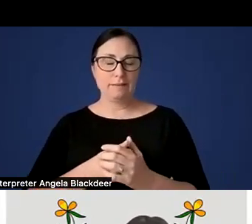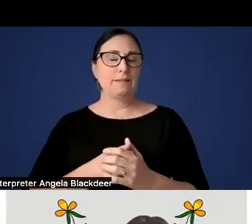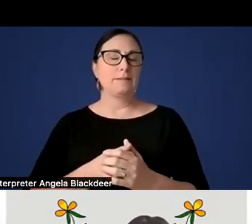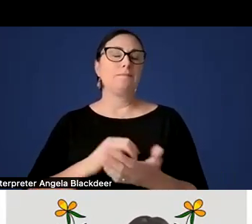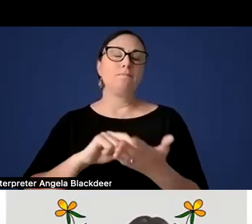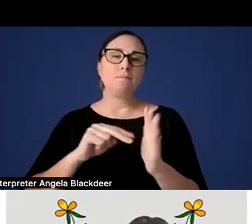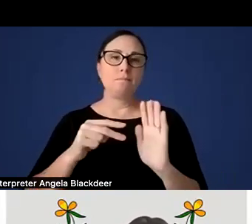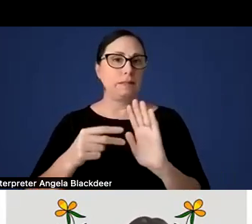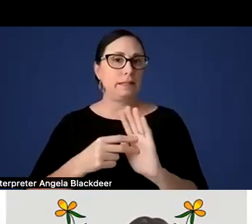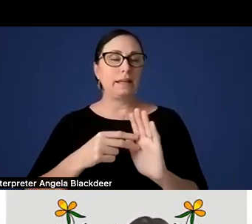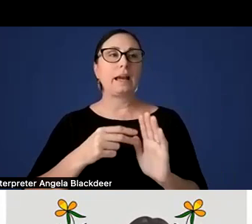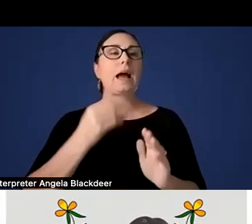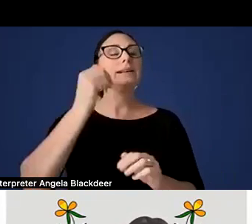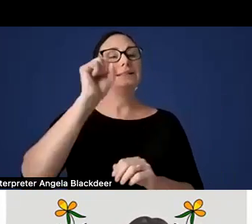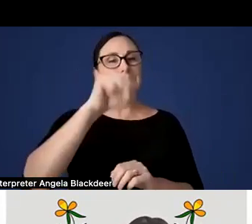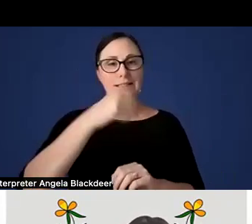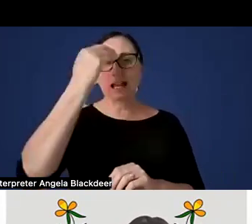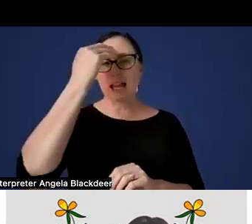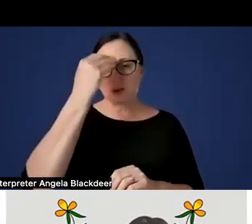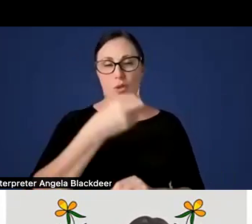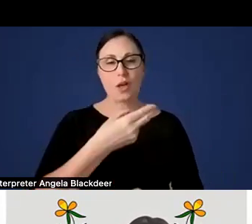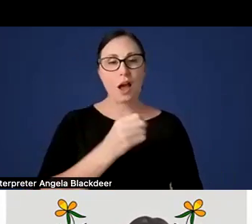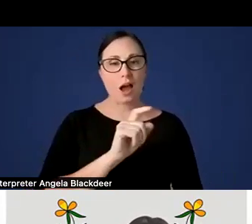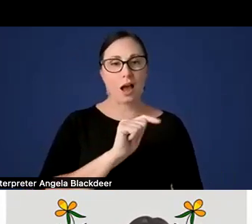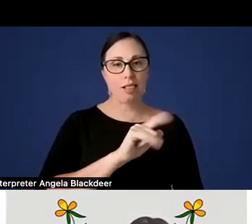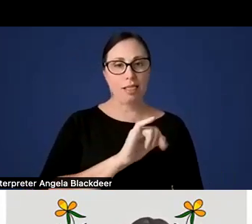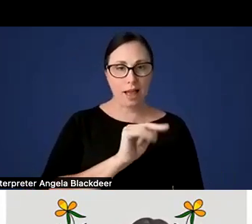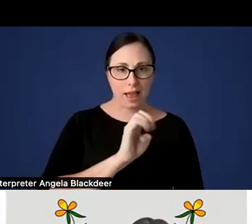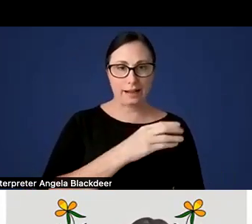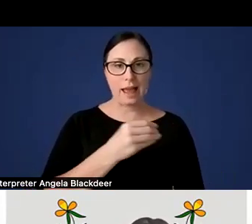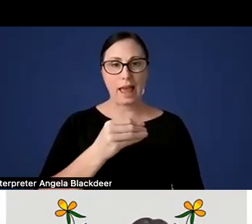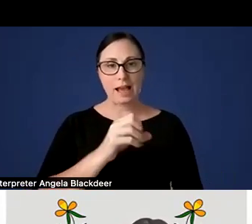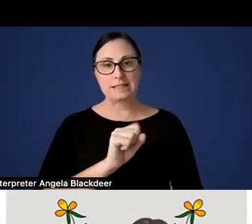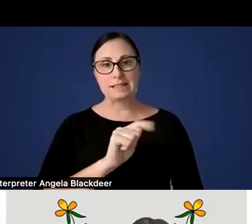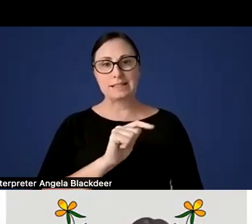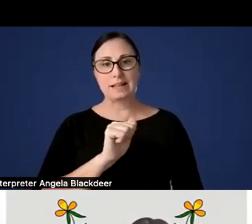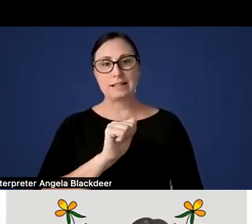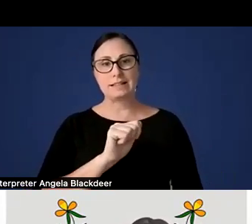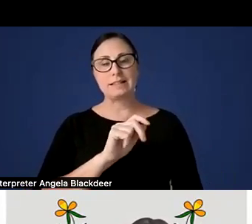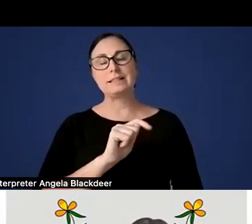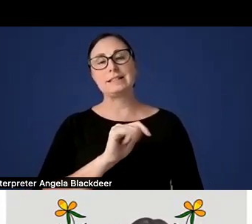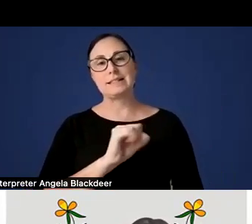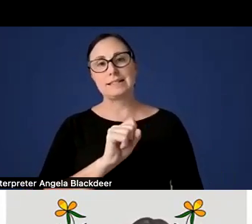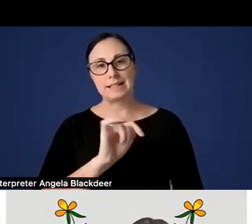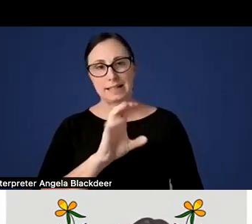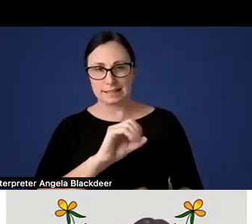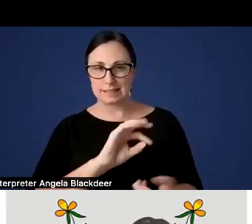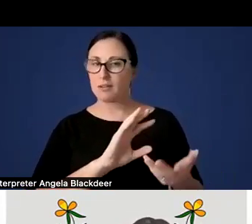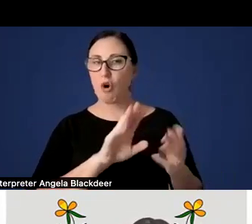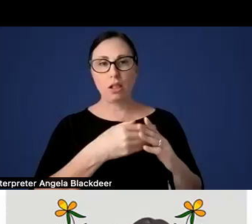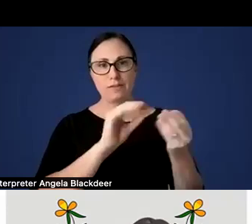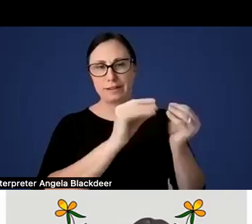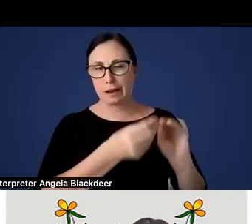hotlines and the statistics and that type of thing, but where I am safe in and of myself, and can offer that back to my